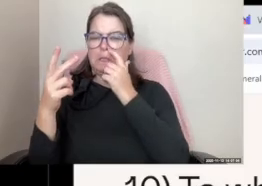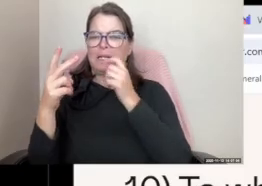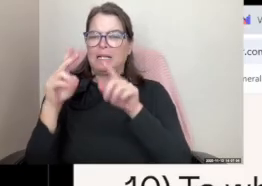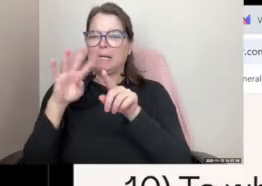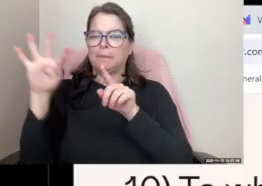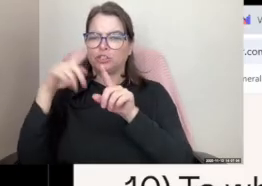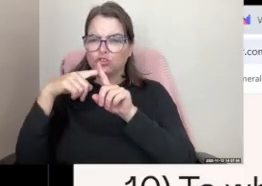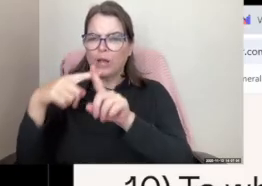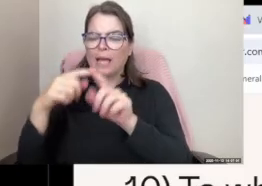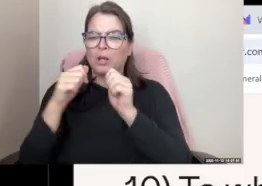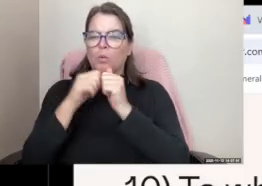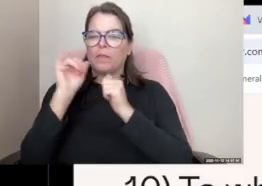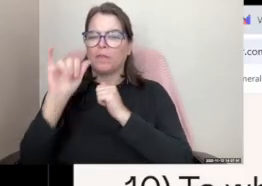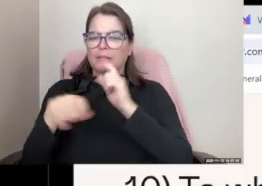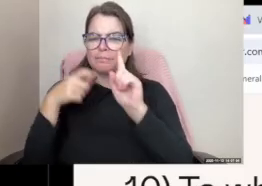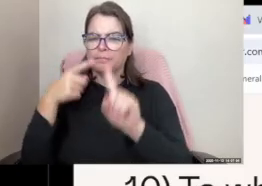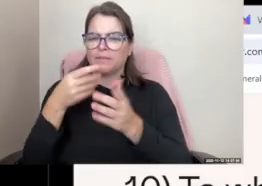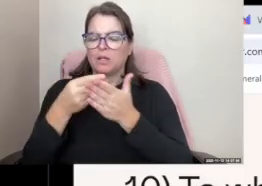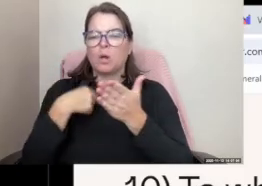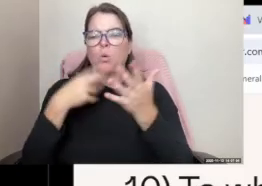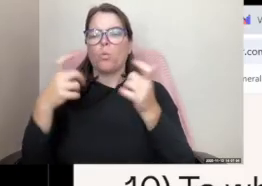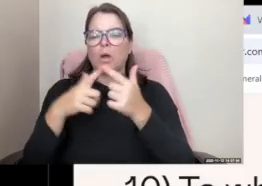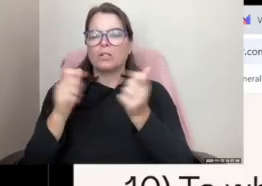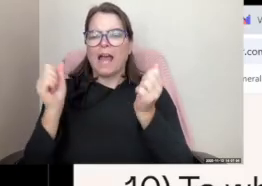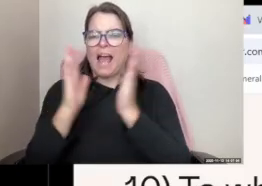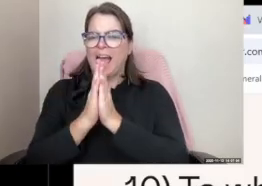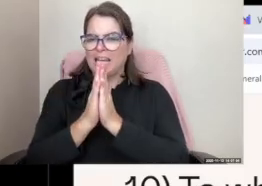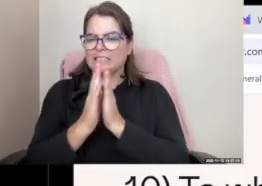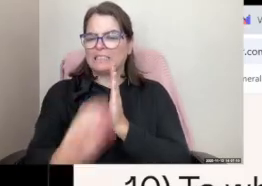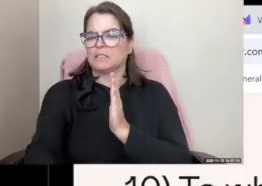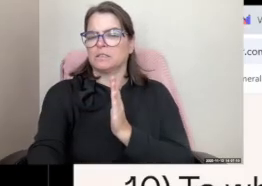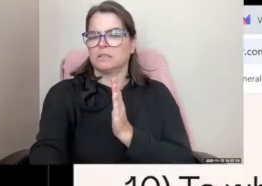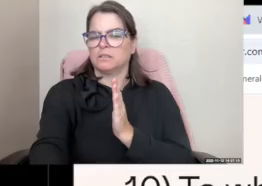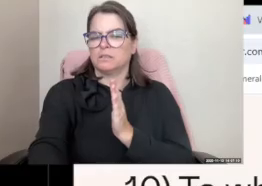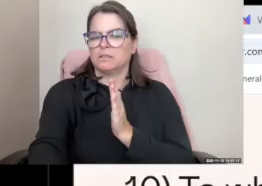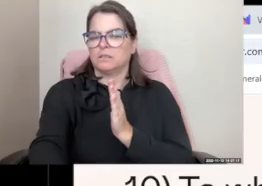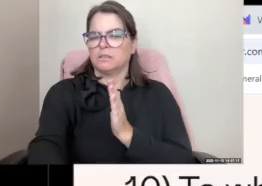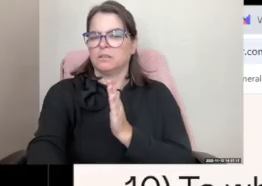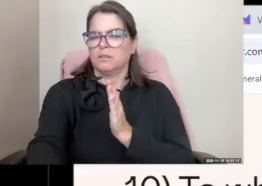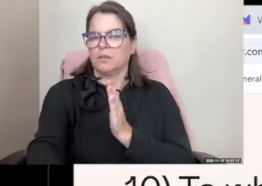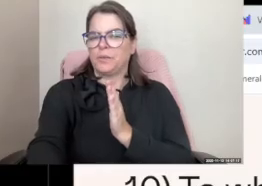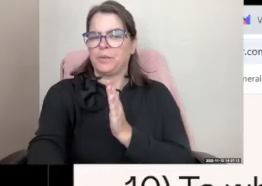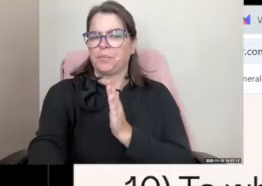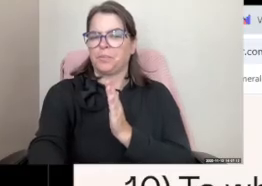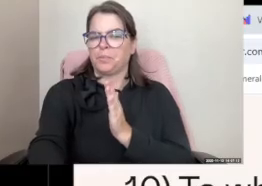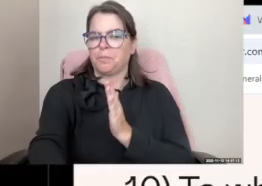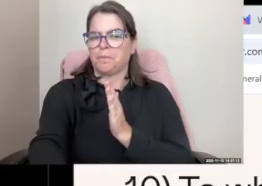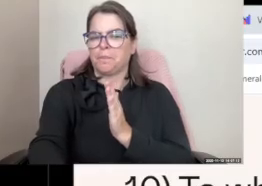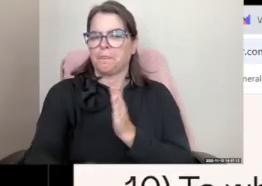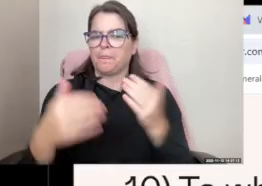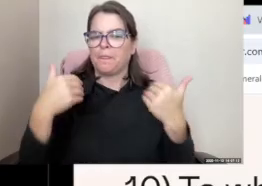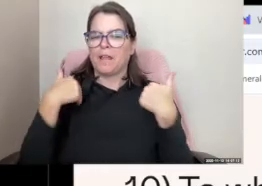trucks would be important. I did have a question. I did see that there is some